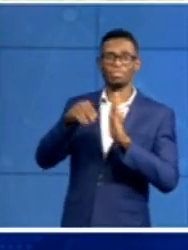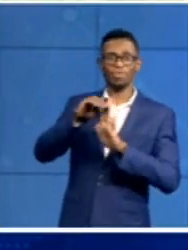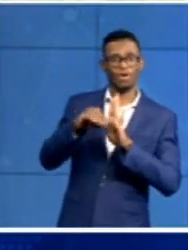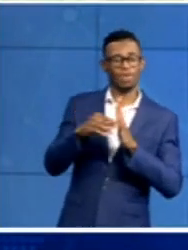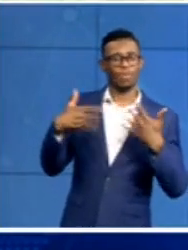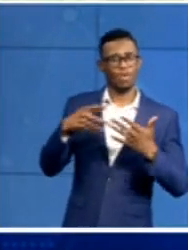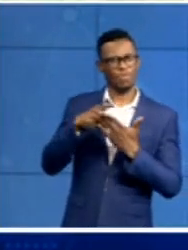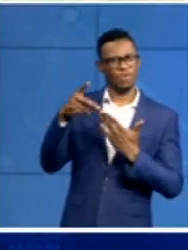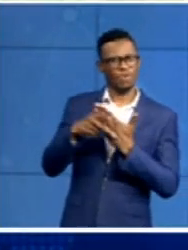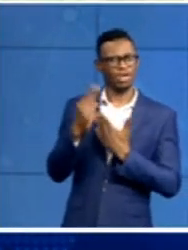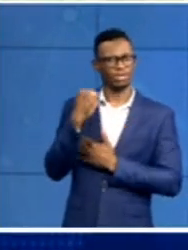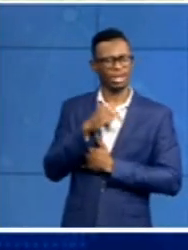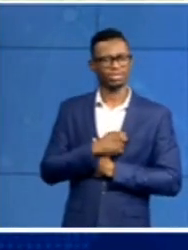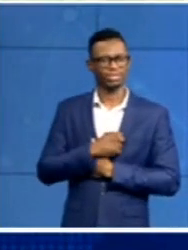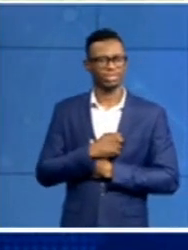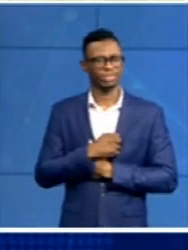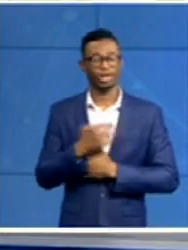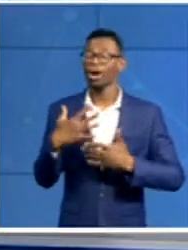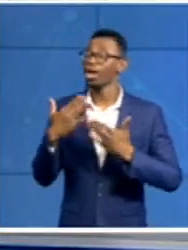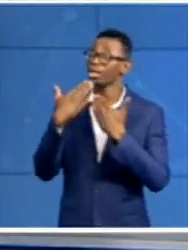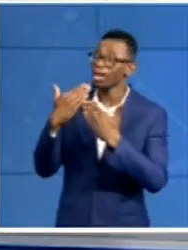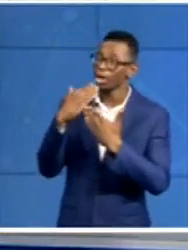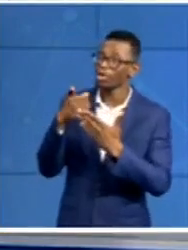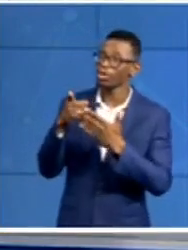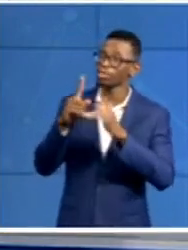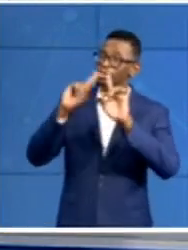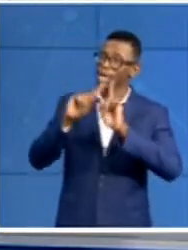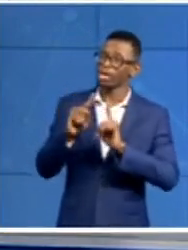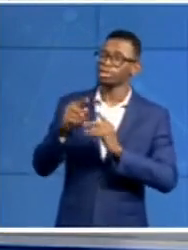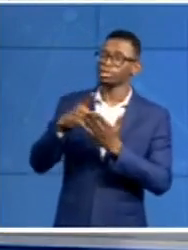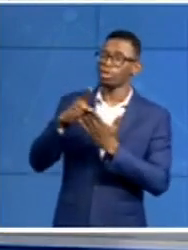story to the nation's attention. Lutendo Bobodi there for you. Our former